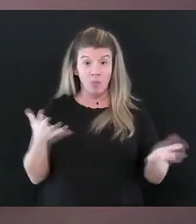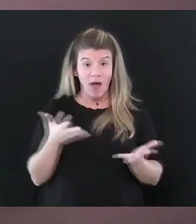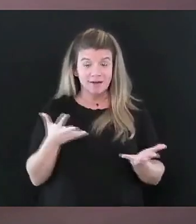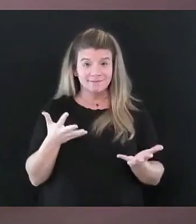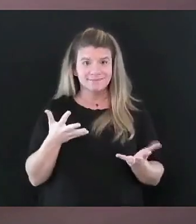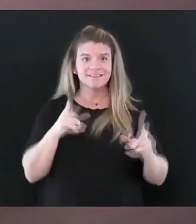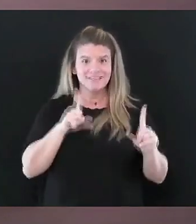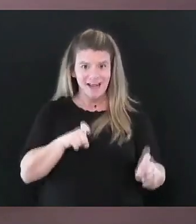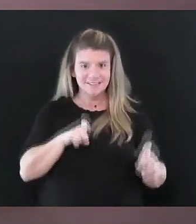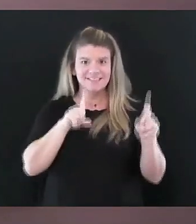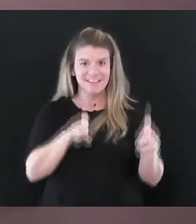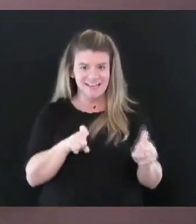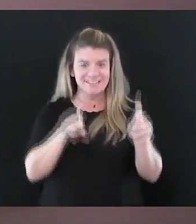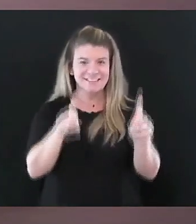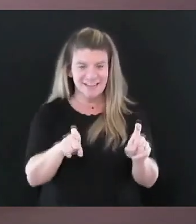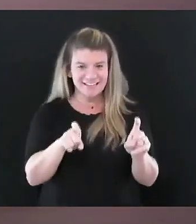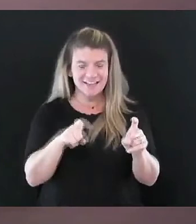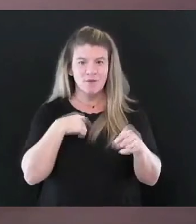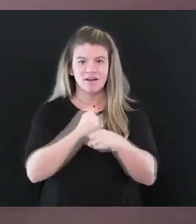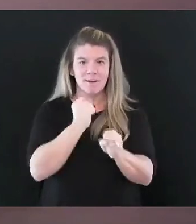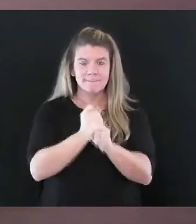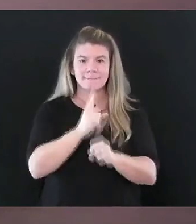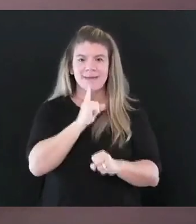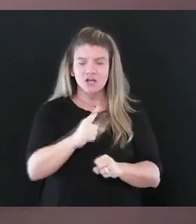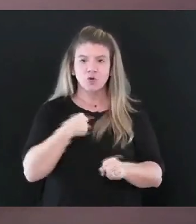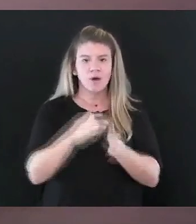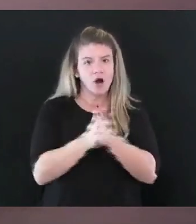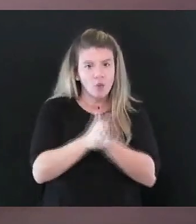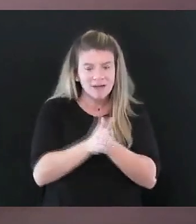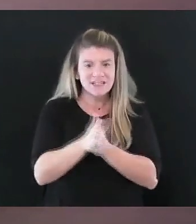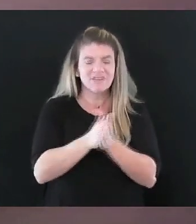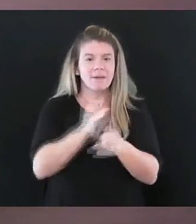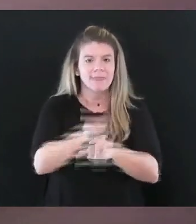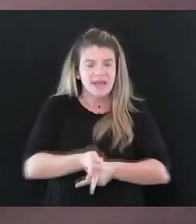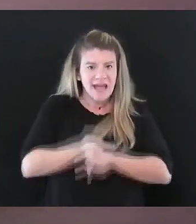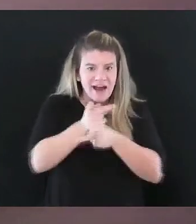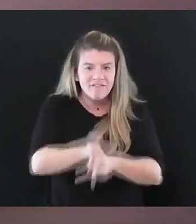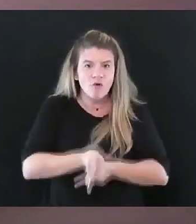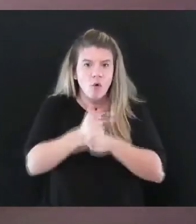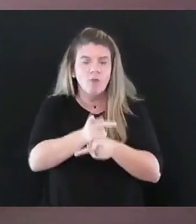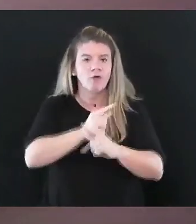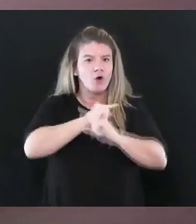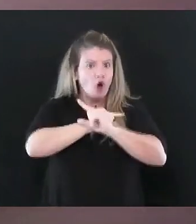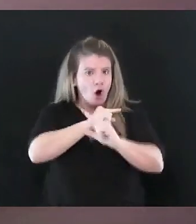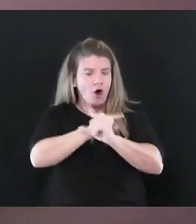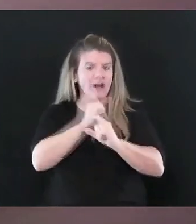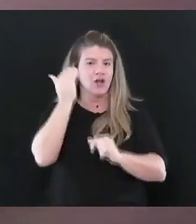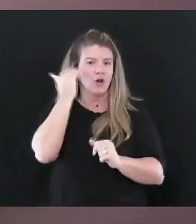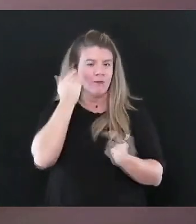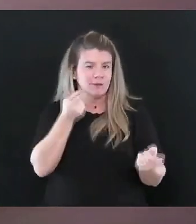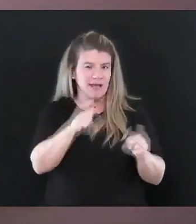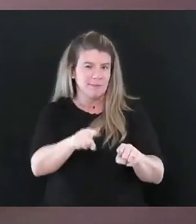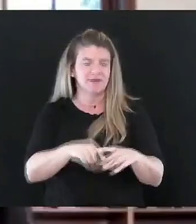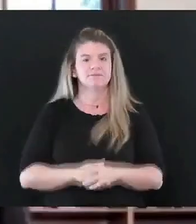that we are really aggressive in keeping up our guard. So I don't know if you have anything else you want to add.